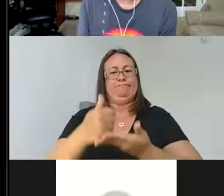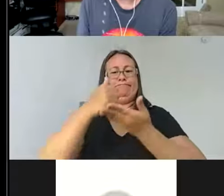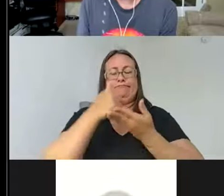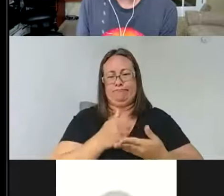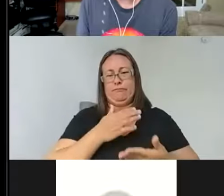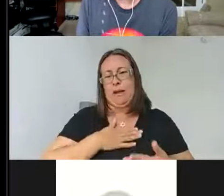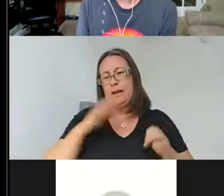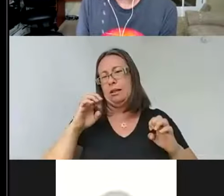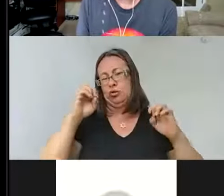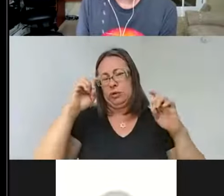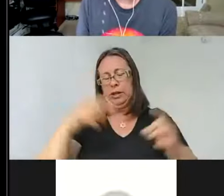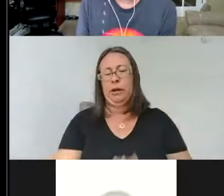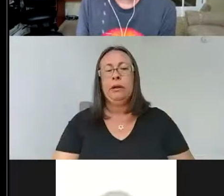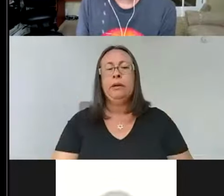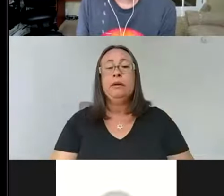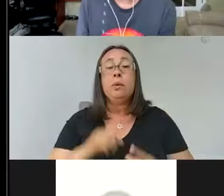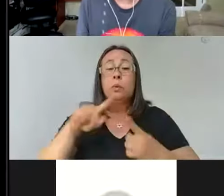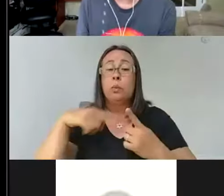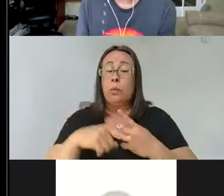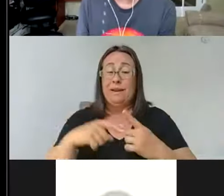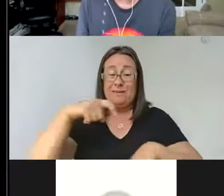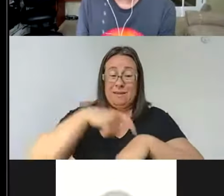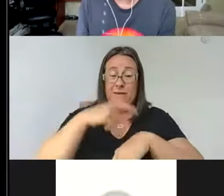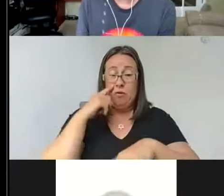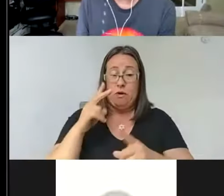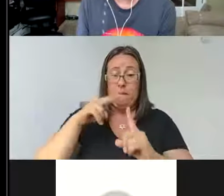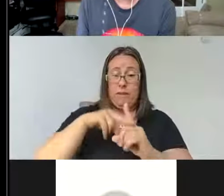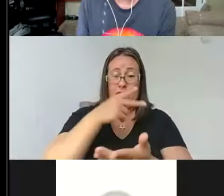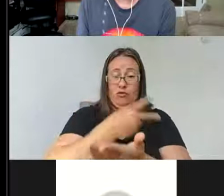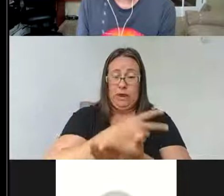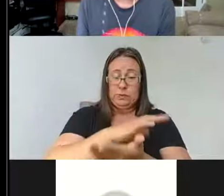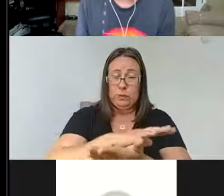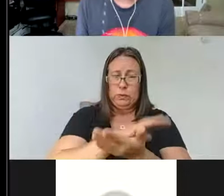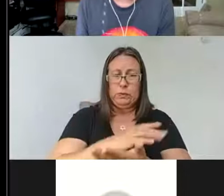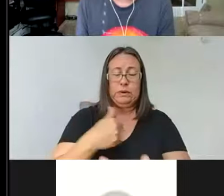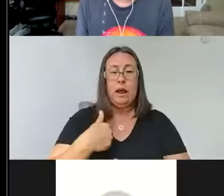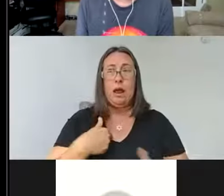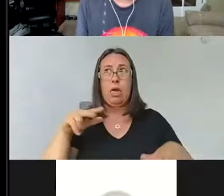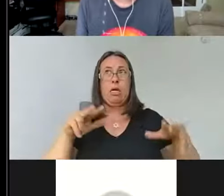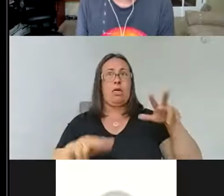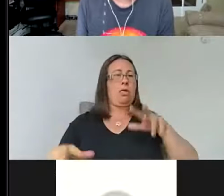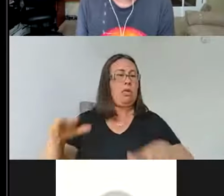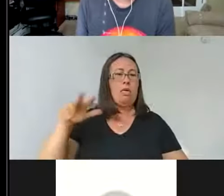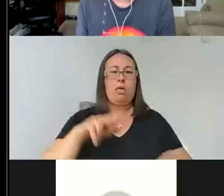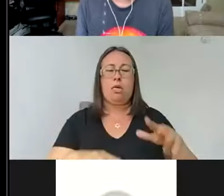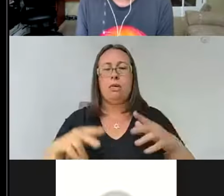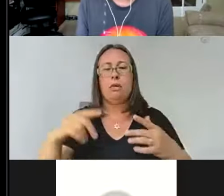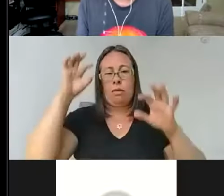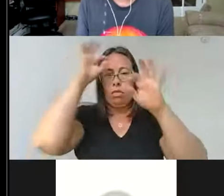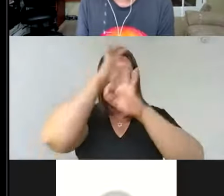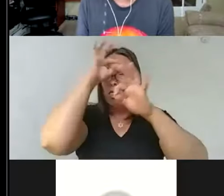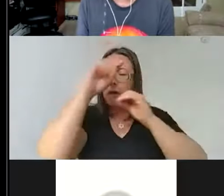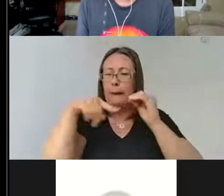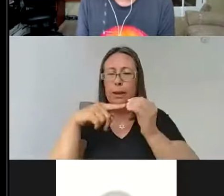education. So when it came time to apply to grad schools, I didn't really know anything about any of the grad schools other than what, I